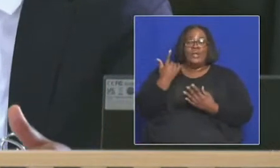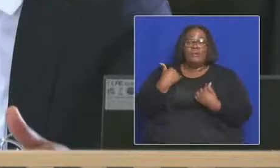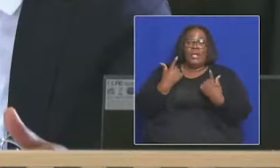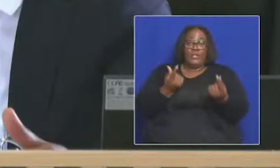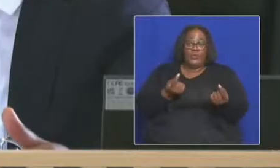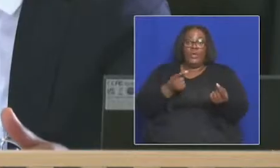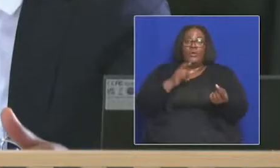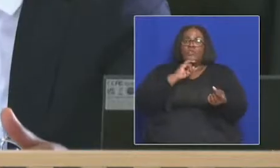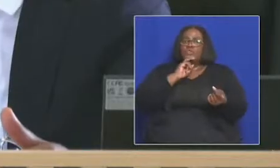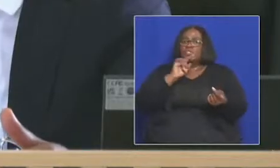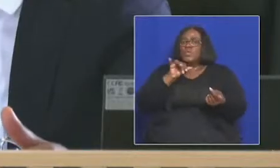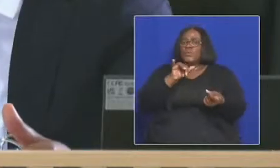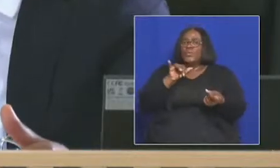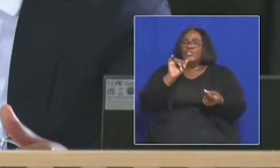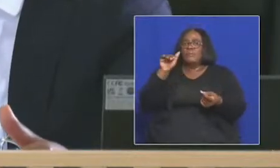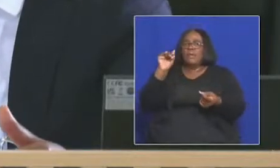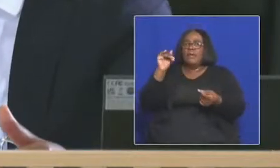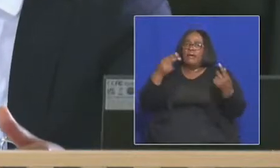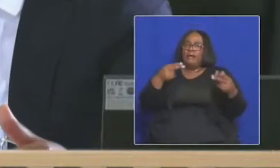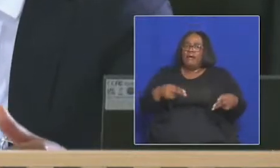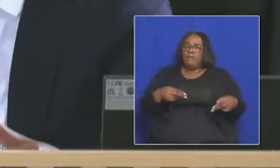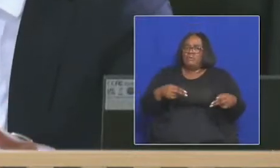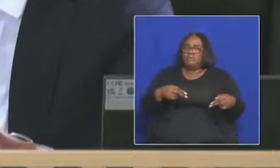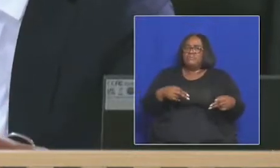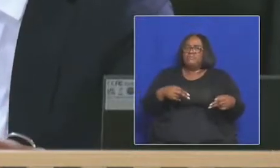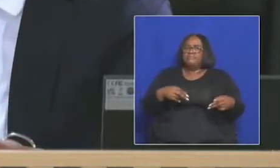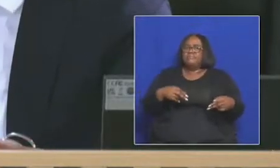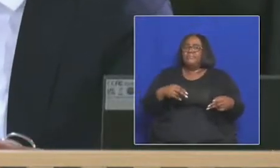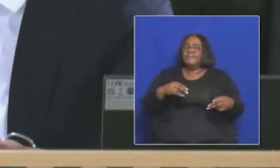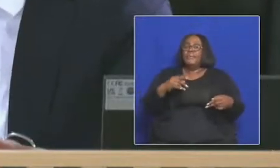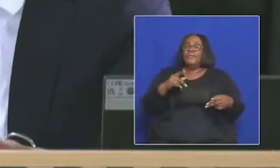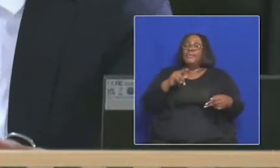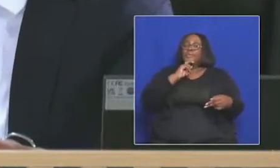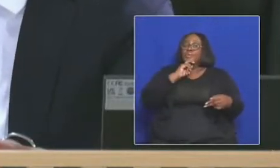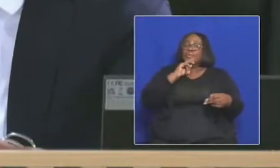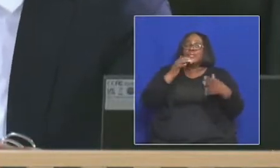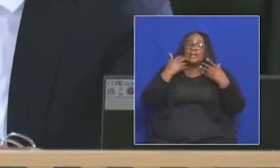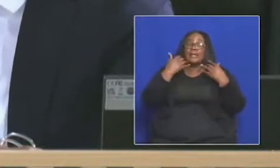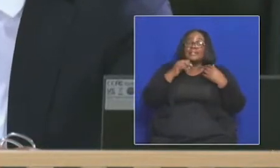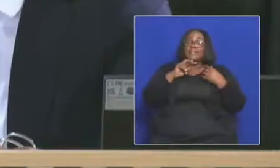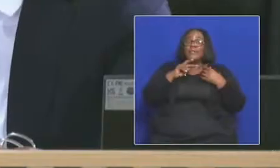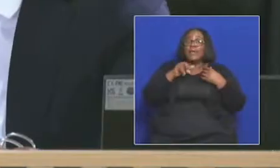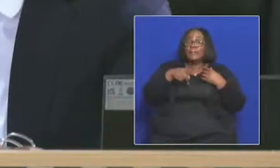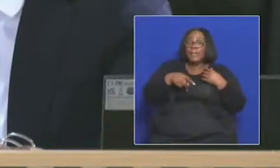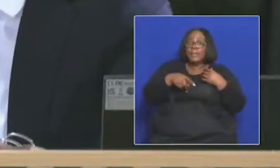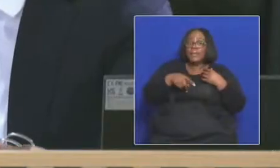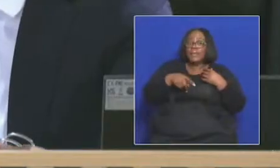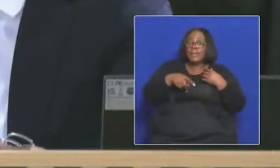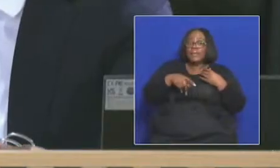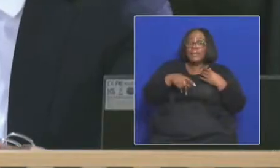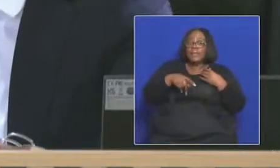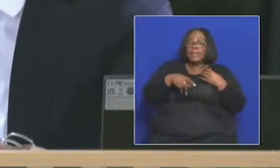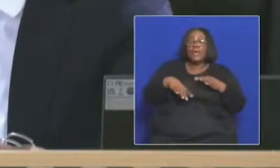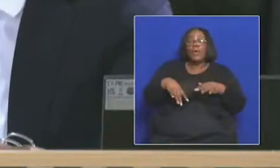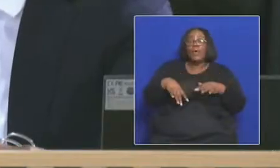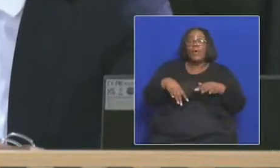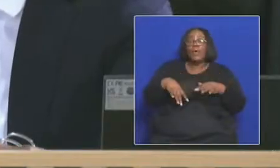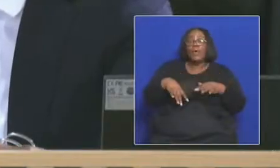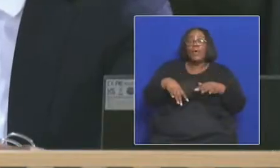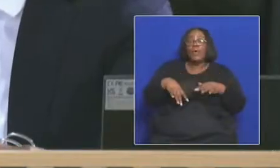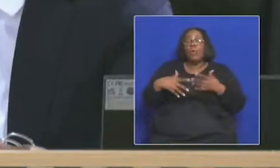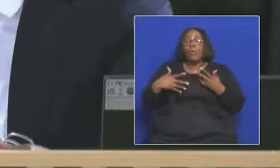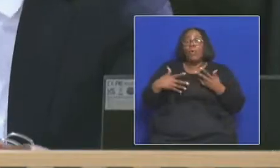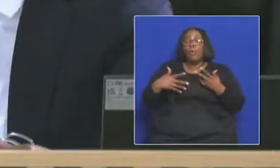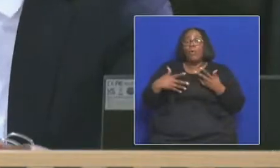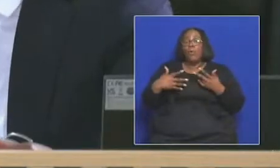You should be able to tell us that. And then we will be able to go look at the bank account of